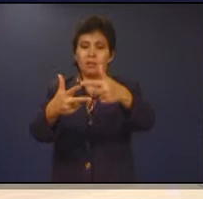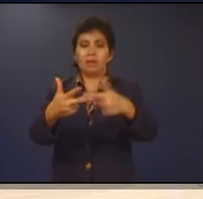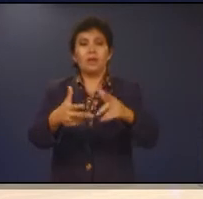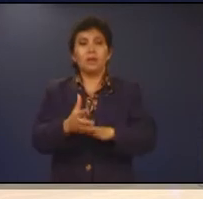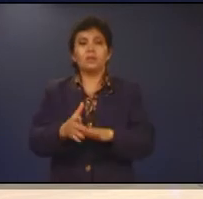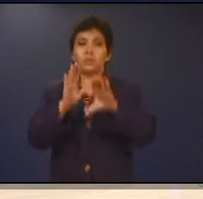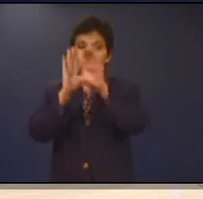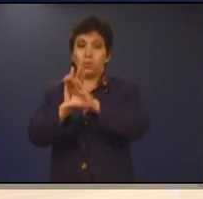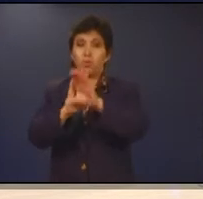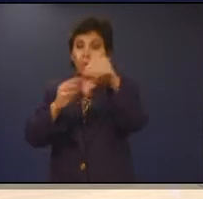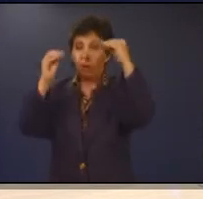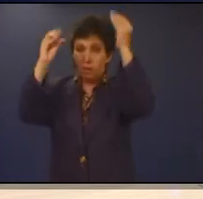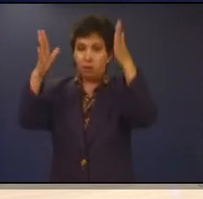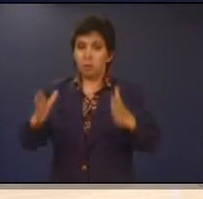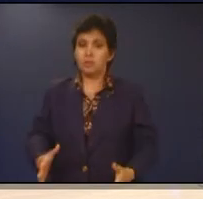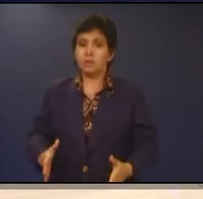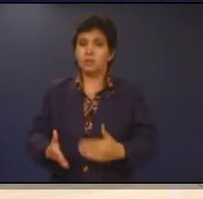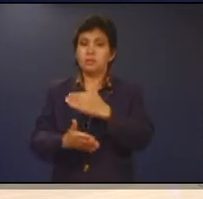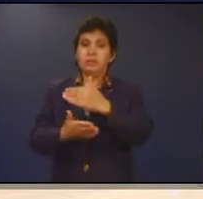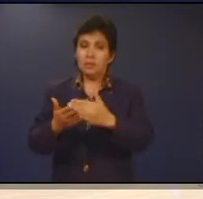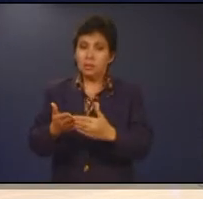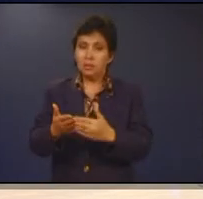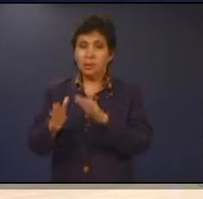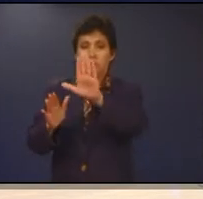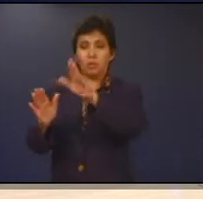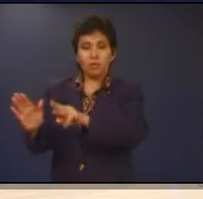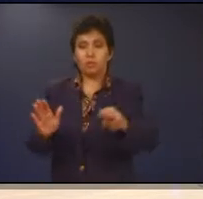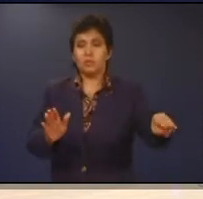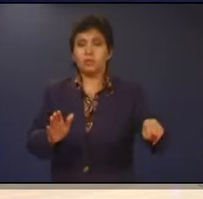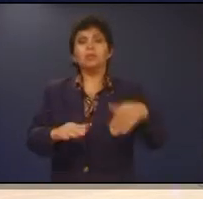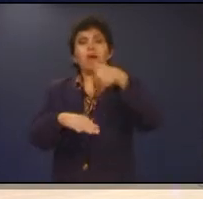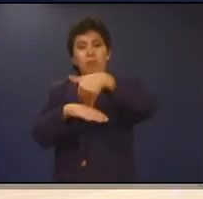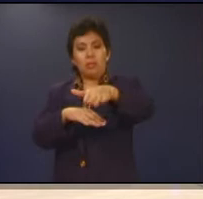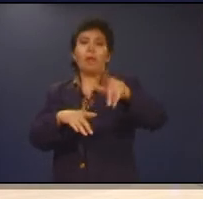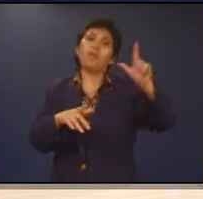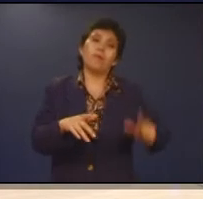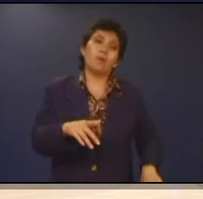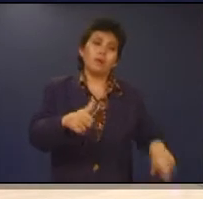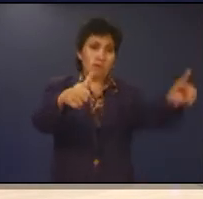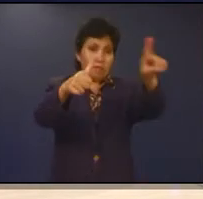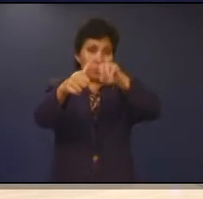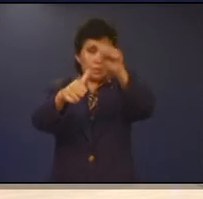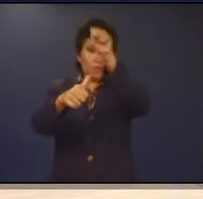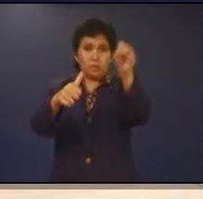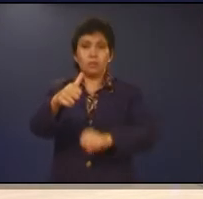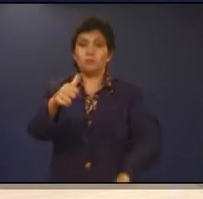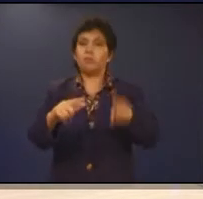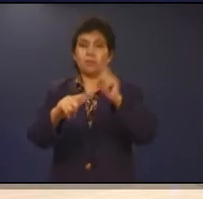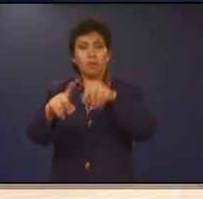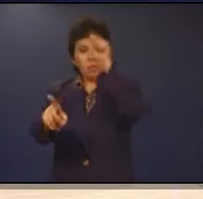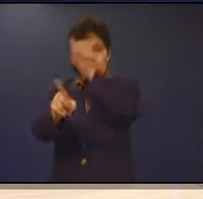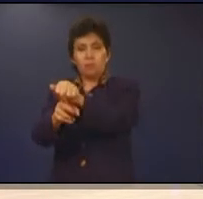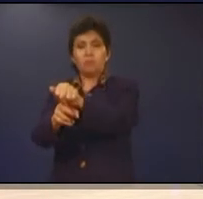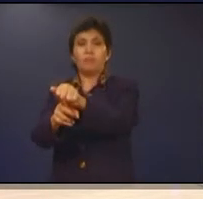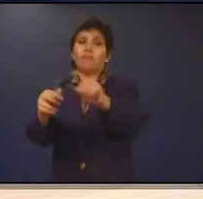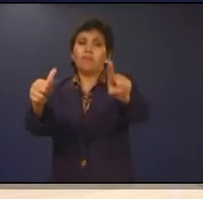so let's say you are a teacher and someone just hand in the assignment late. The first question, you wouldn't blame